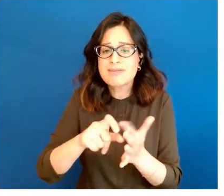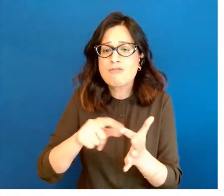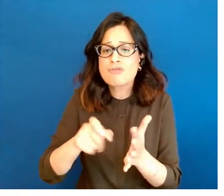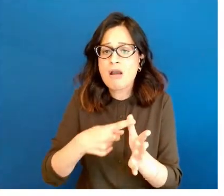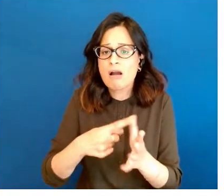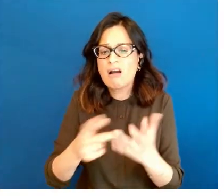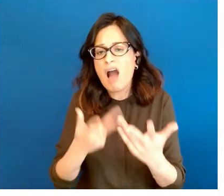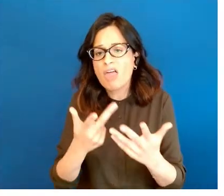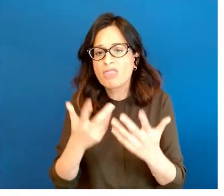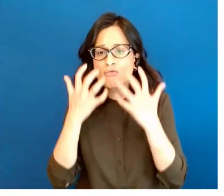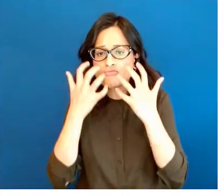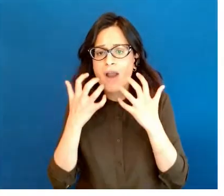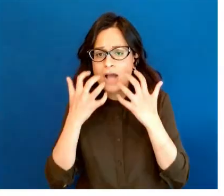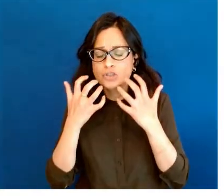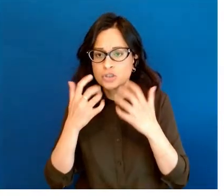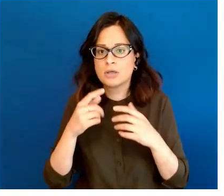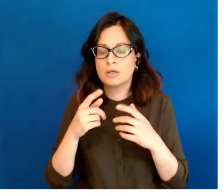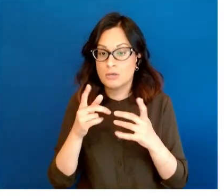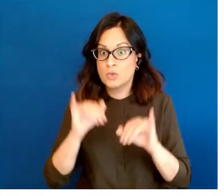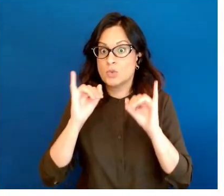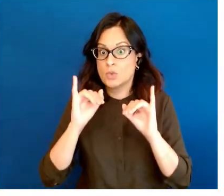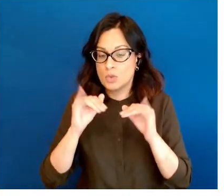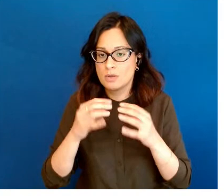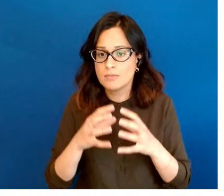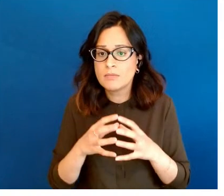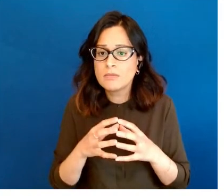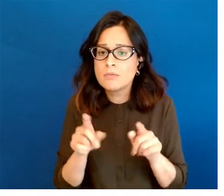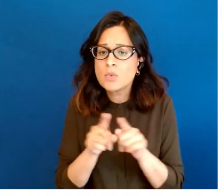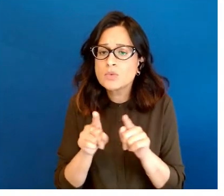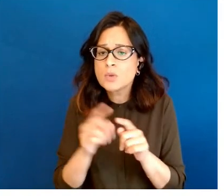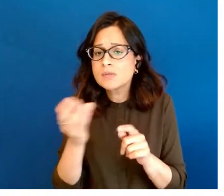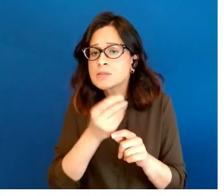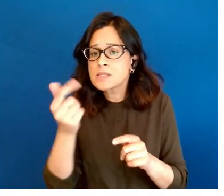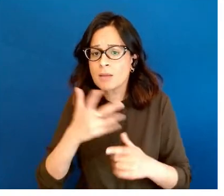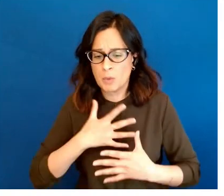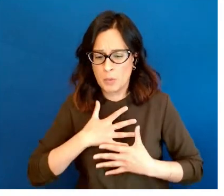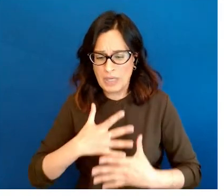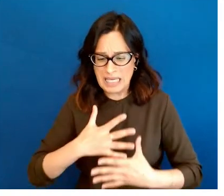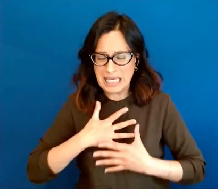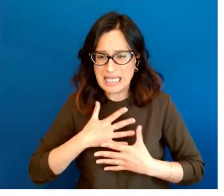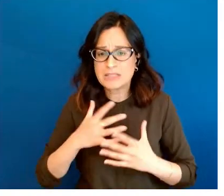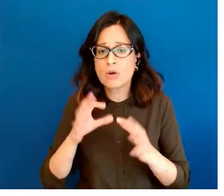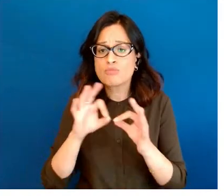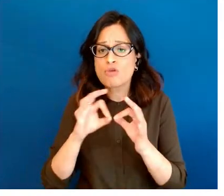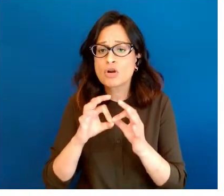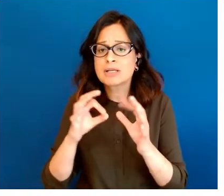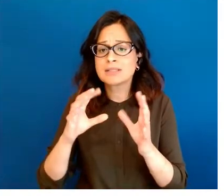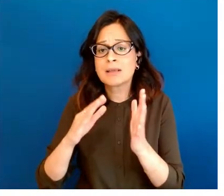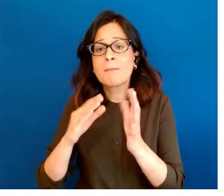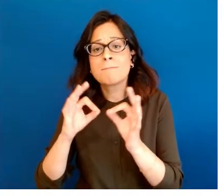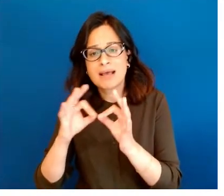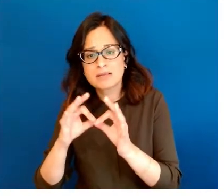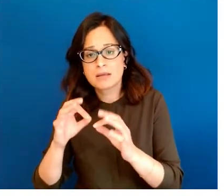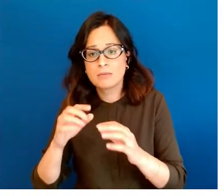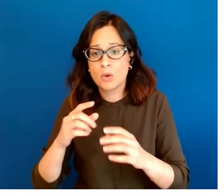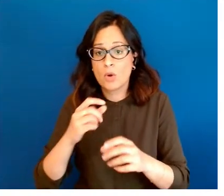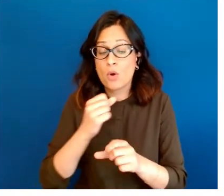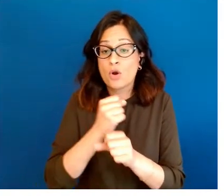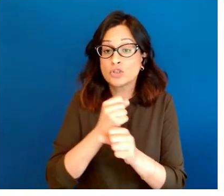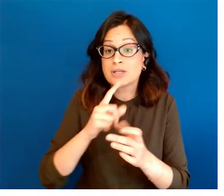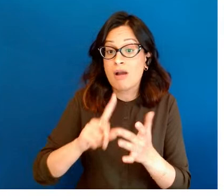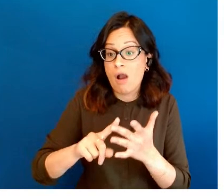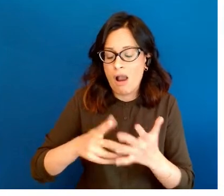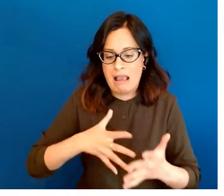rashes acutely. In some cases, wheezing or bronchospasm, sometimes GI upset with vomiting and diarrhea,